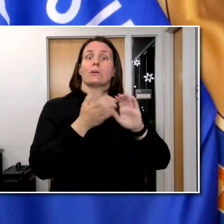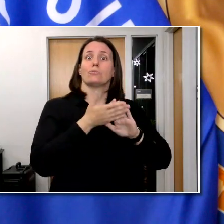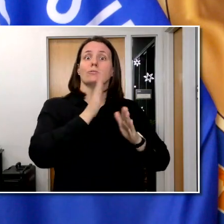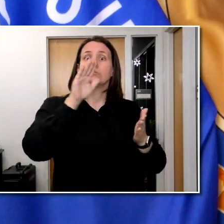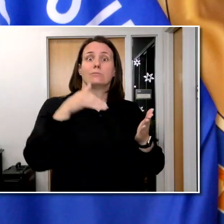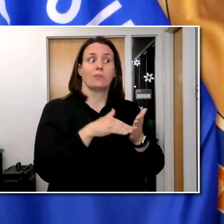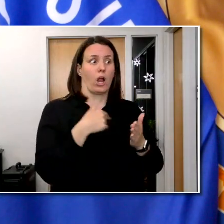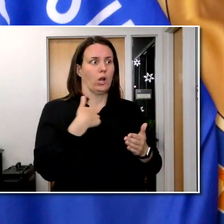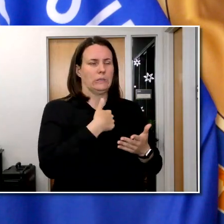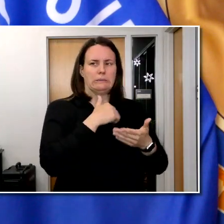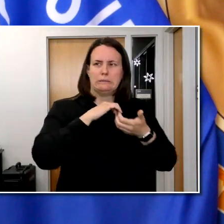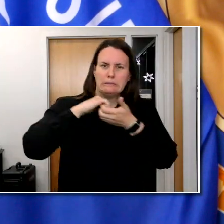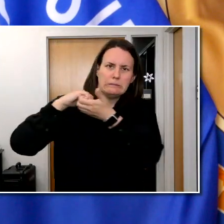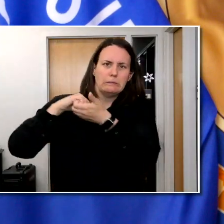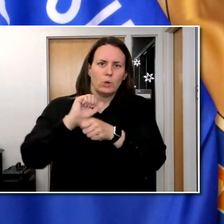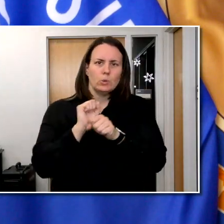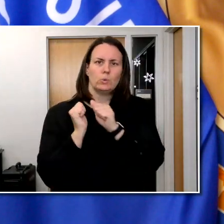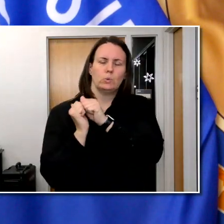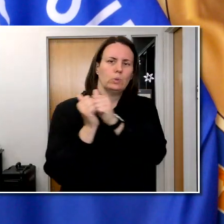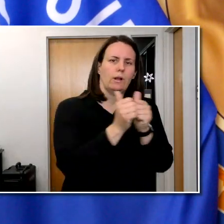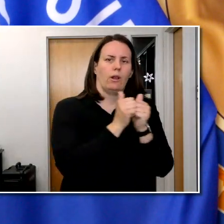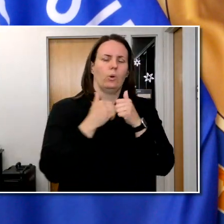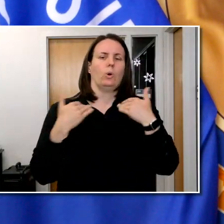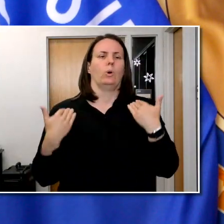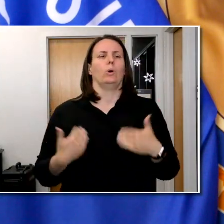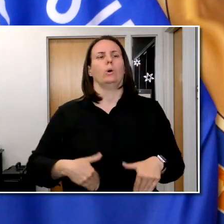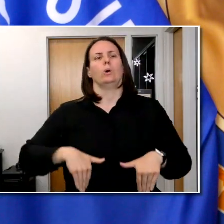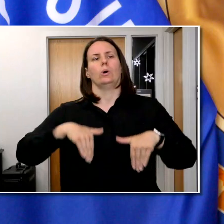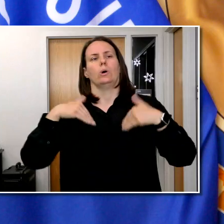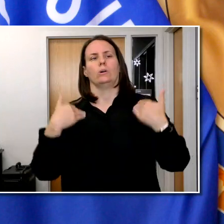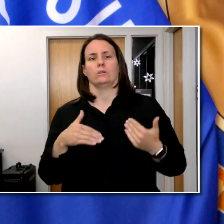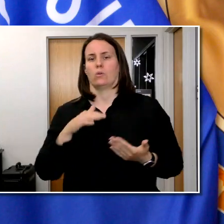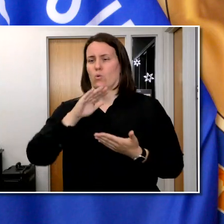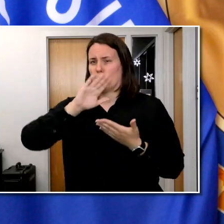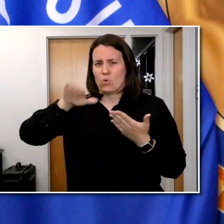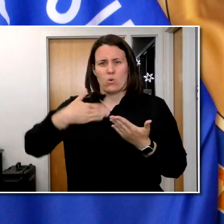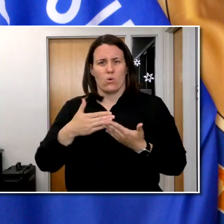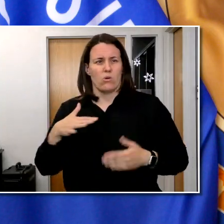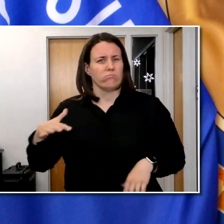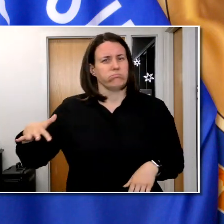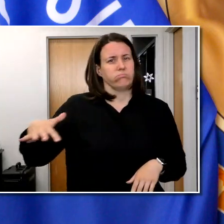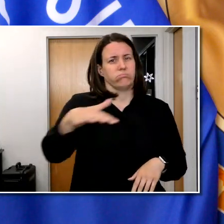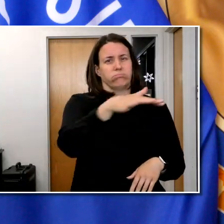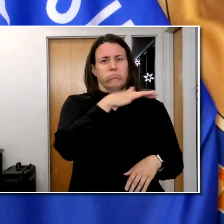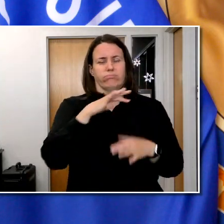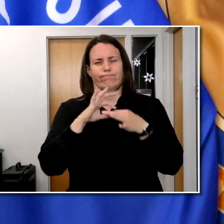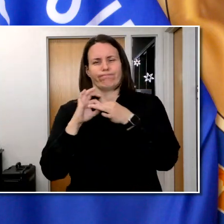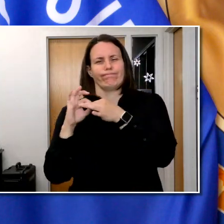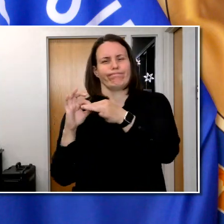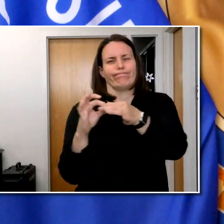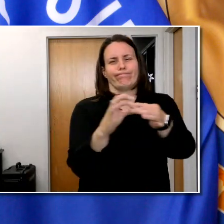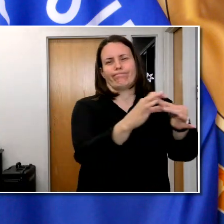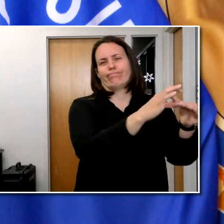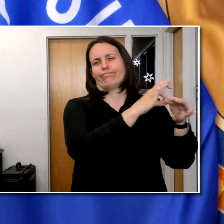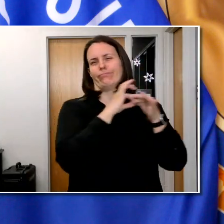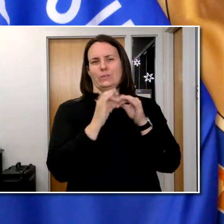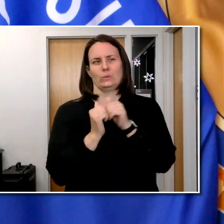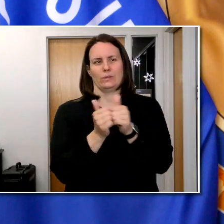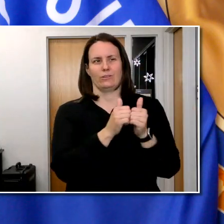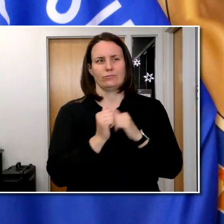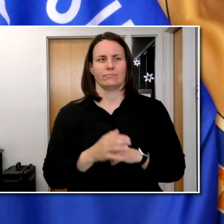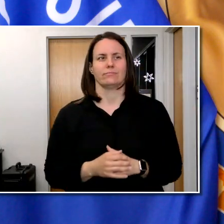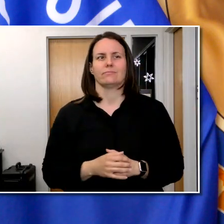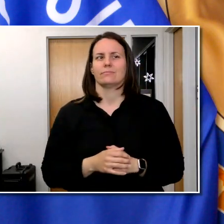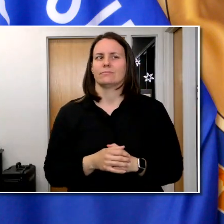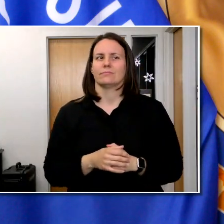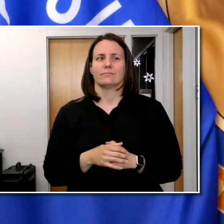awesome. This is truly an all of Wisconsin effort, and our residents can rest assured that there are thousands of hardworking people